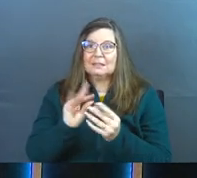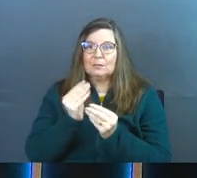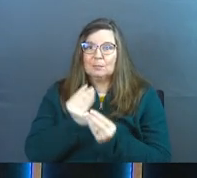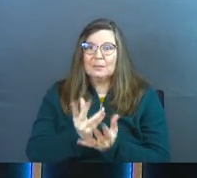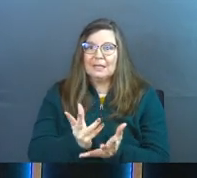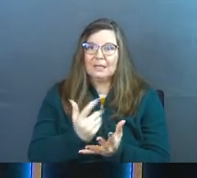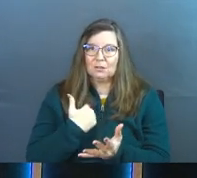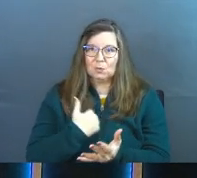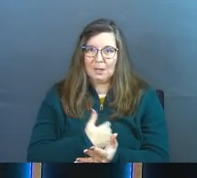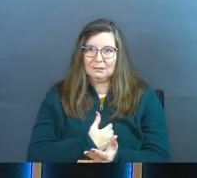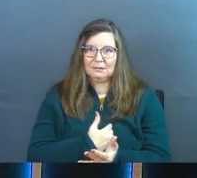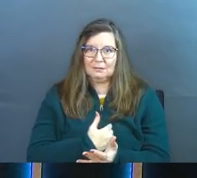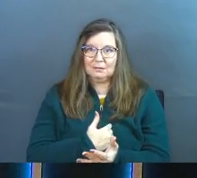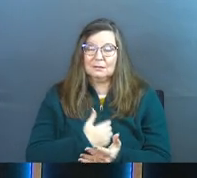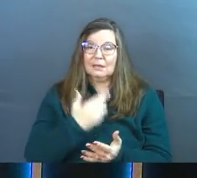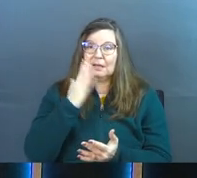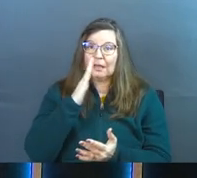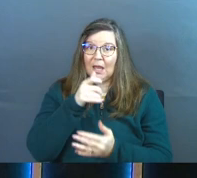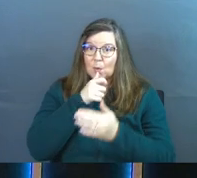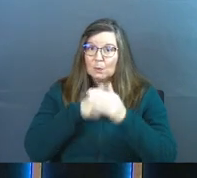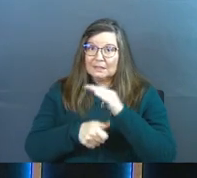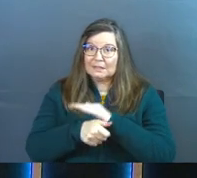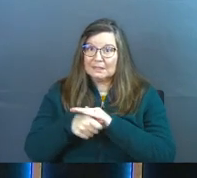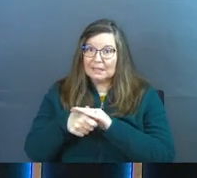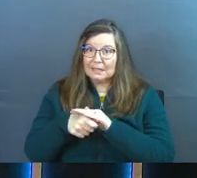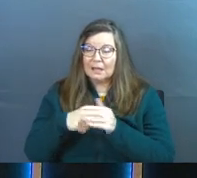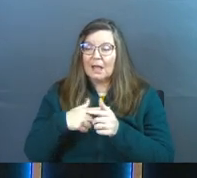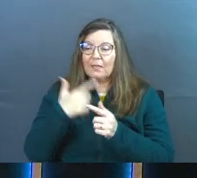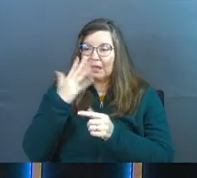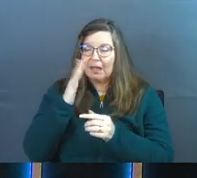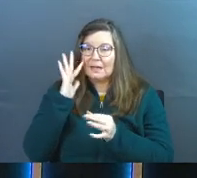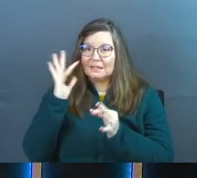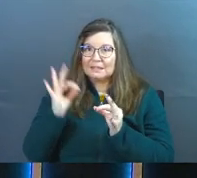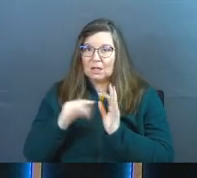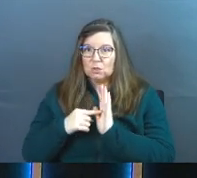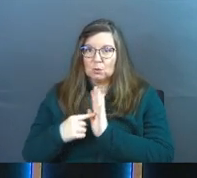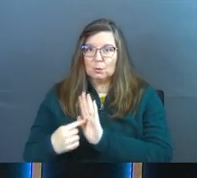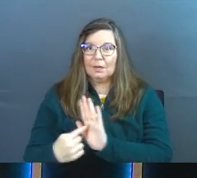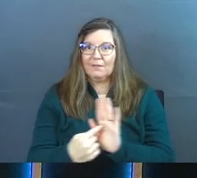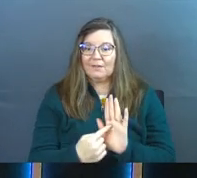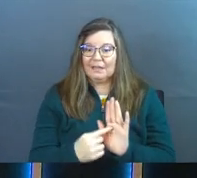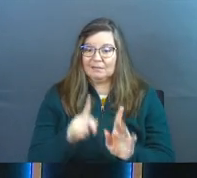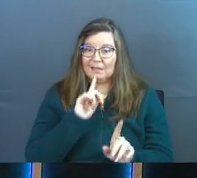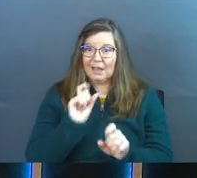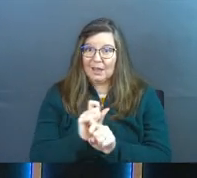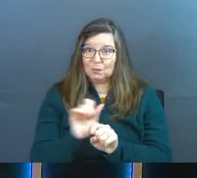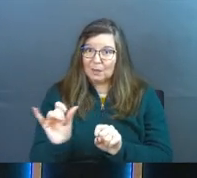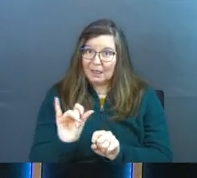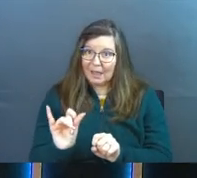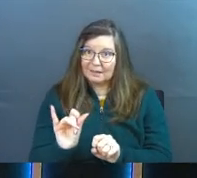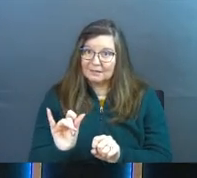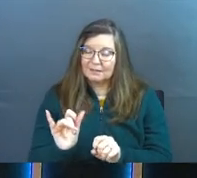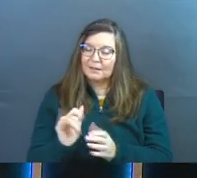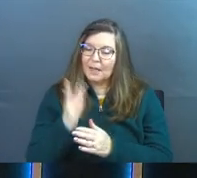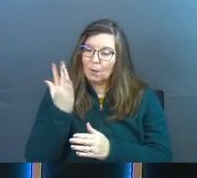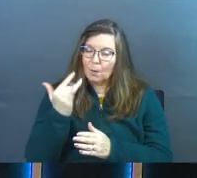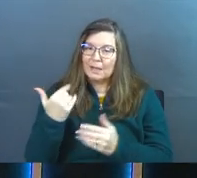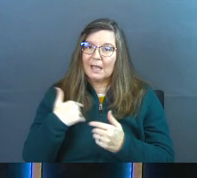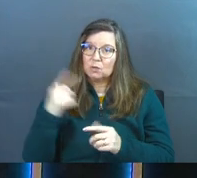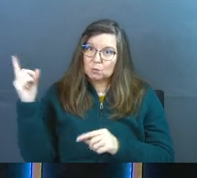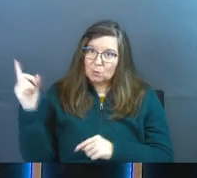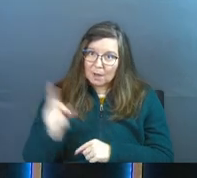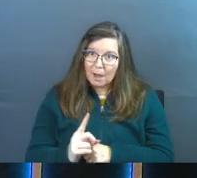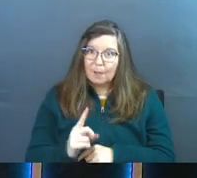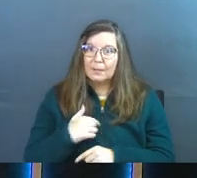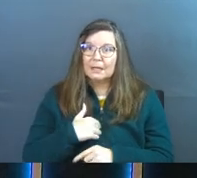us. See, God was hidden, and then God decided to reveal what he was actually like to us. That's why he had to